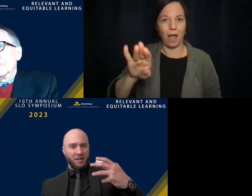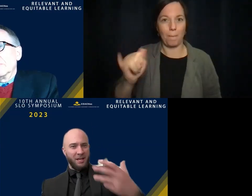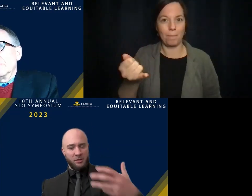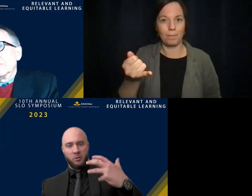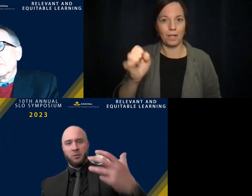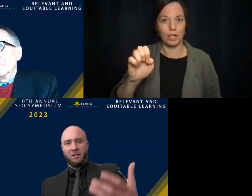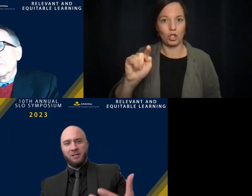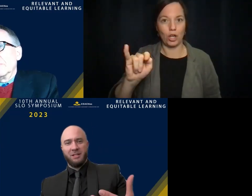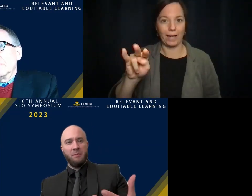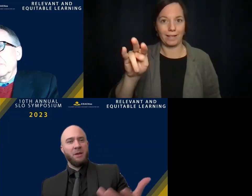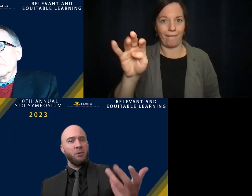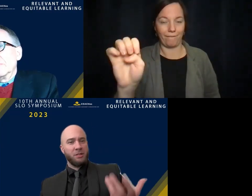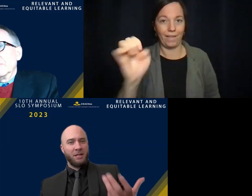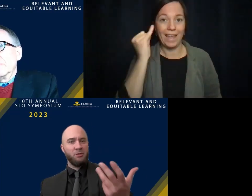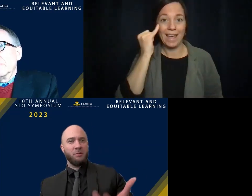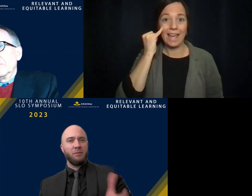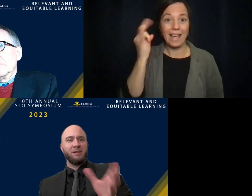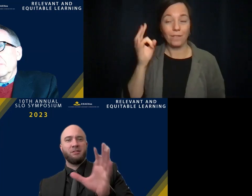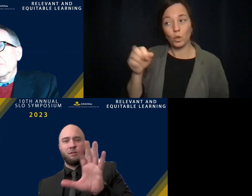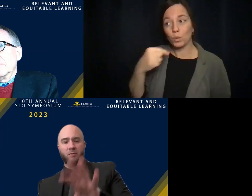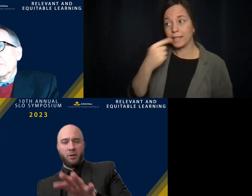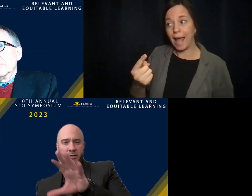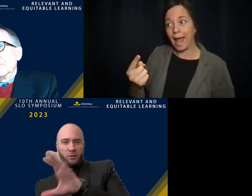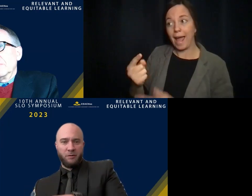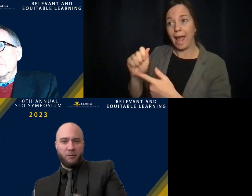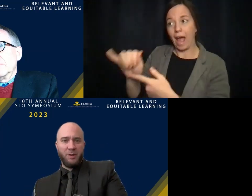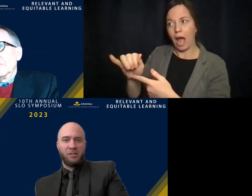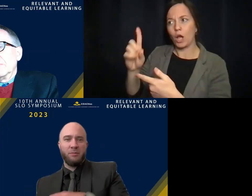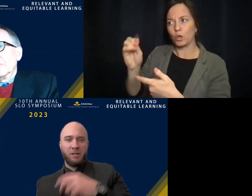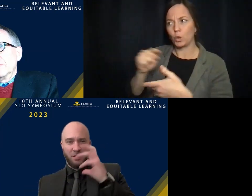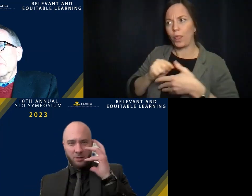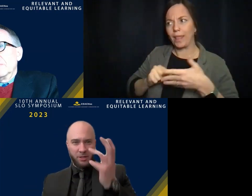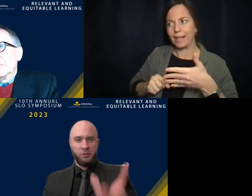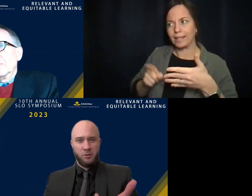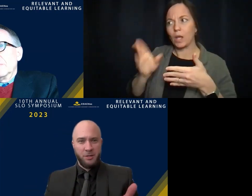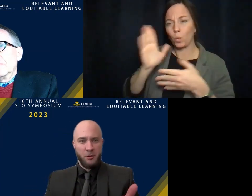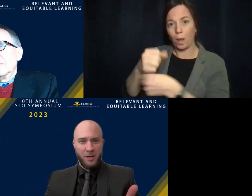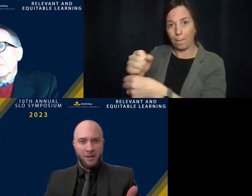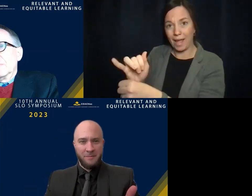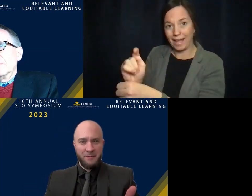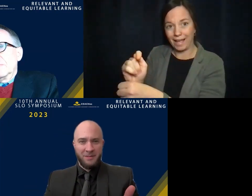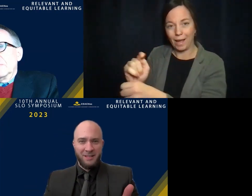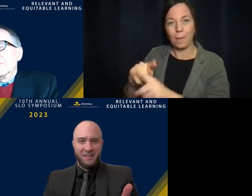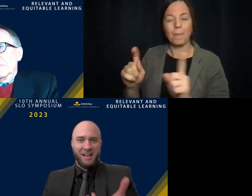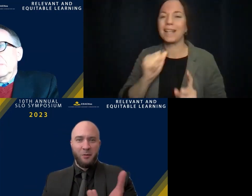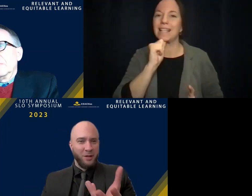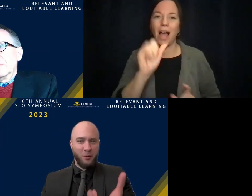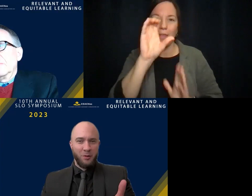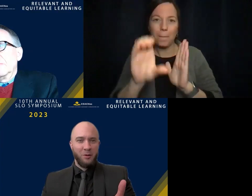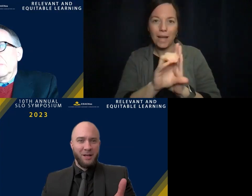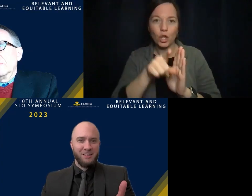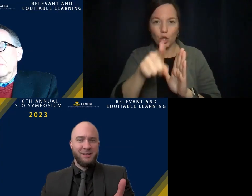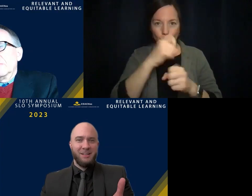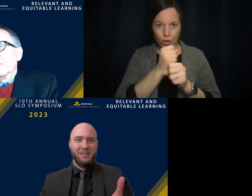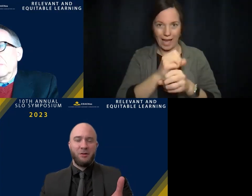say to something, hey, do this, it may put together something based on its repository of information, but it's not the picture you see in your head. I don't think